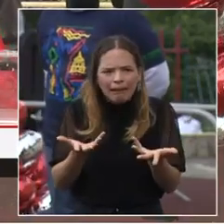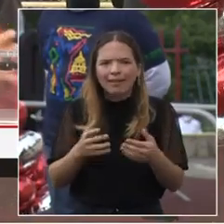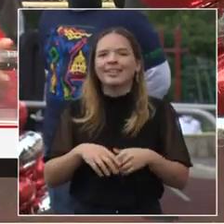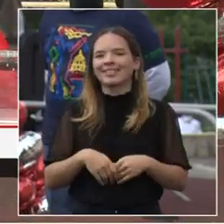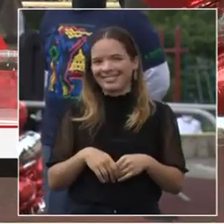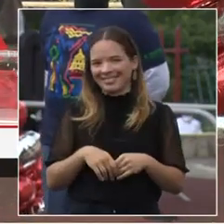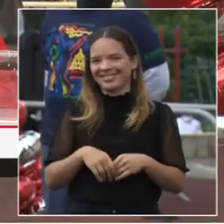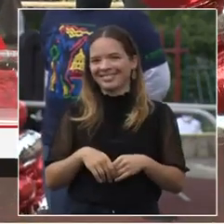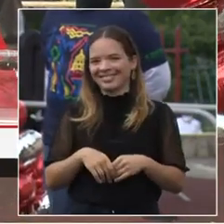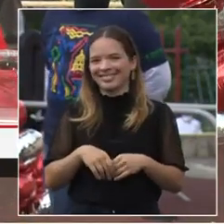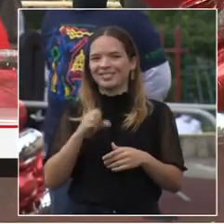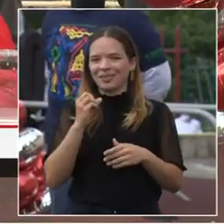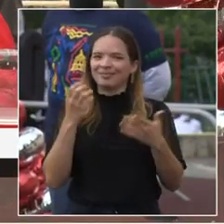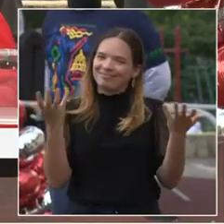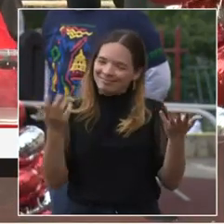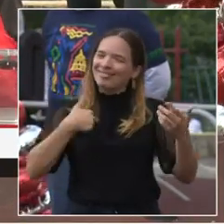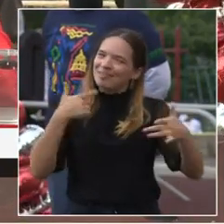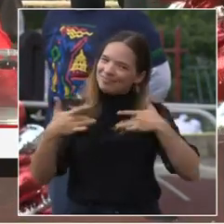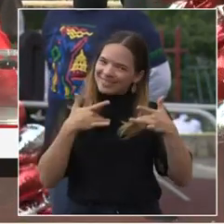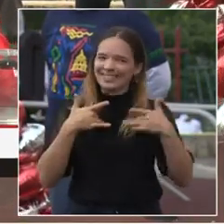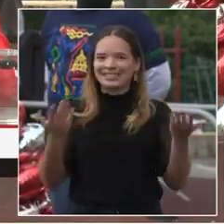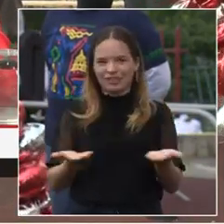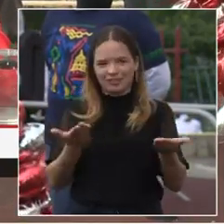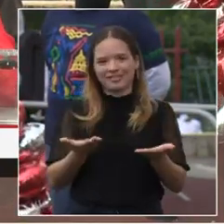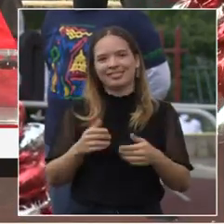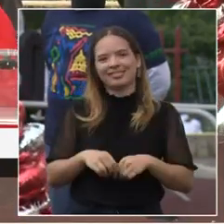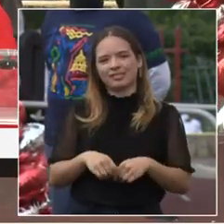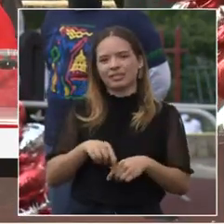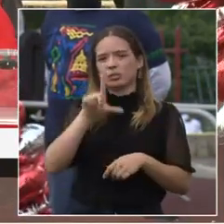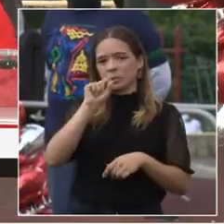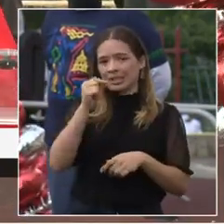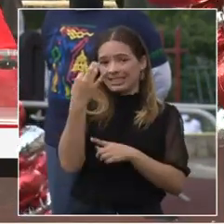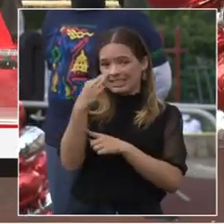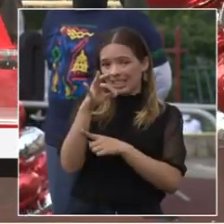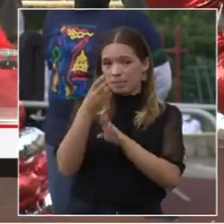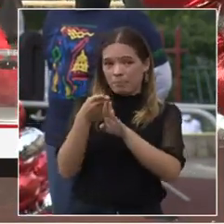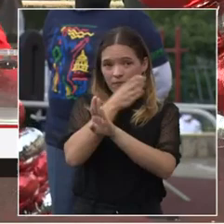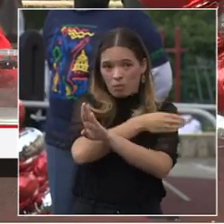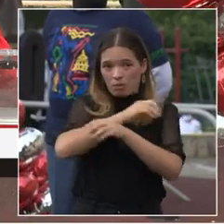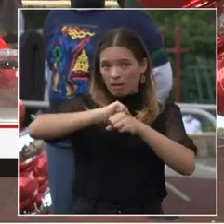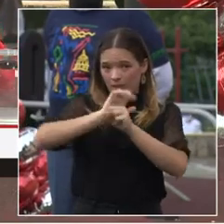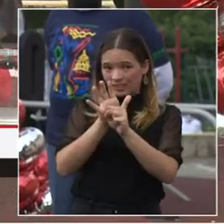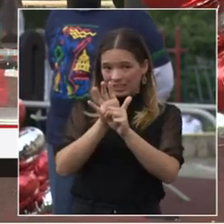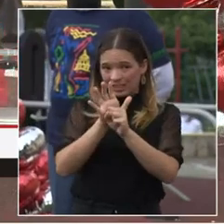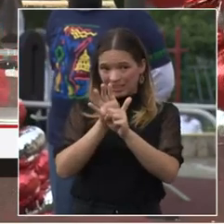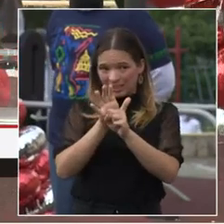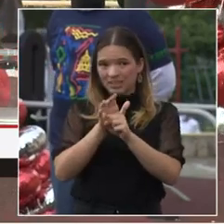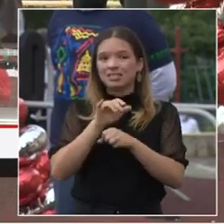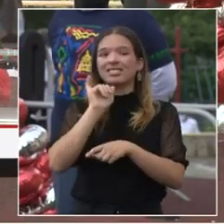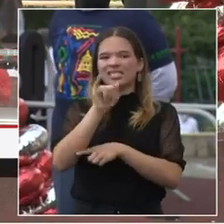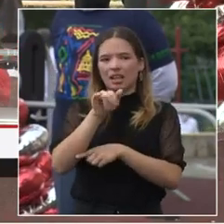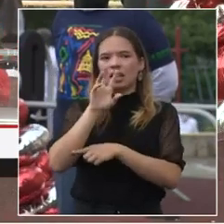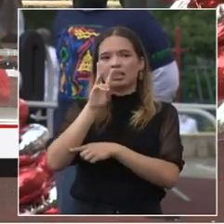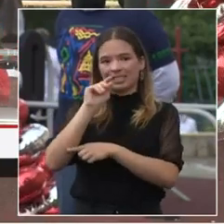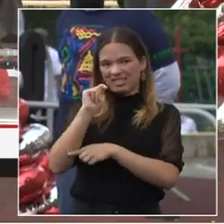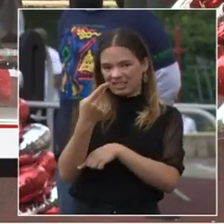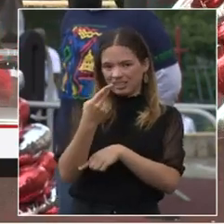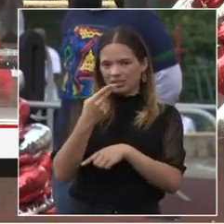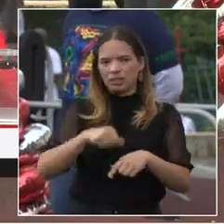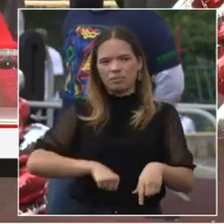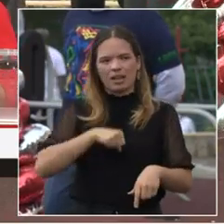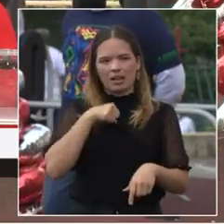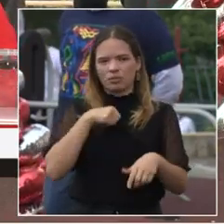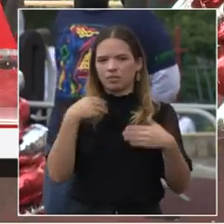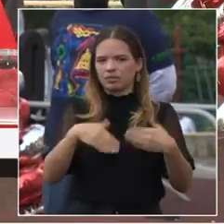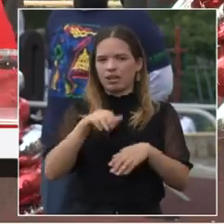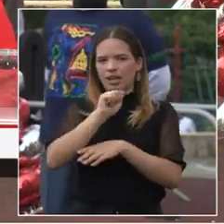in 2019, before COVID, it was our 60th anniversary. And I'm so proud to say that AARP was founded in